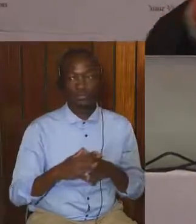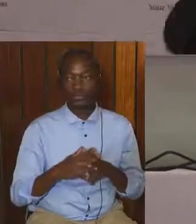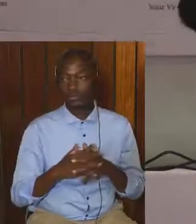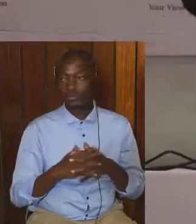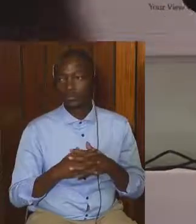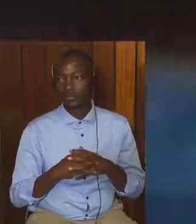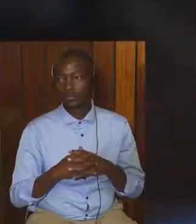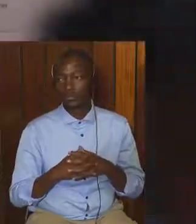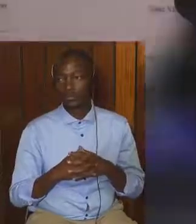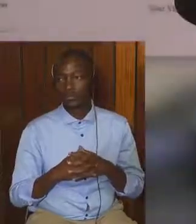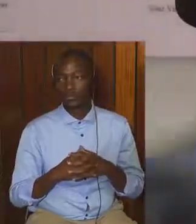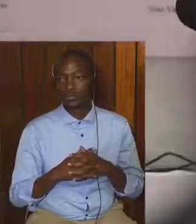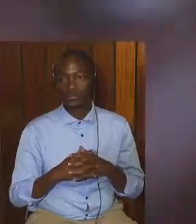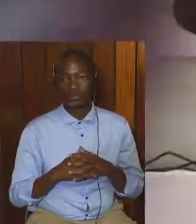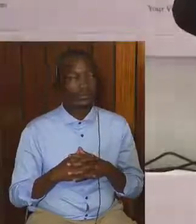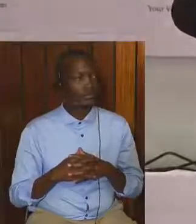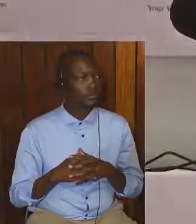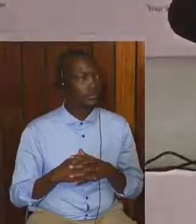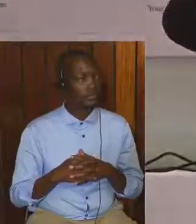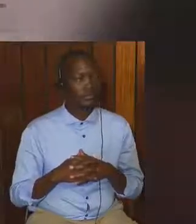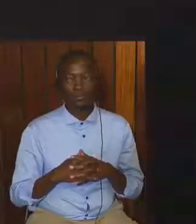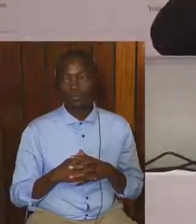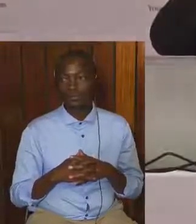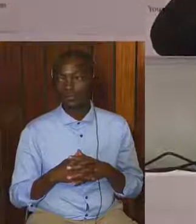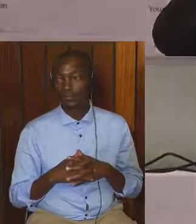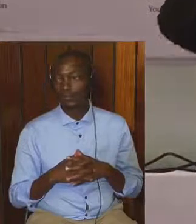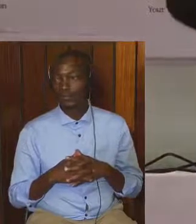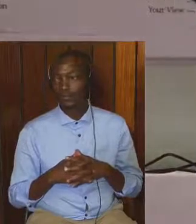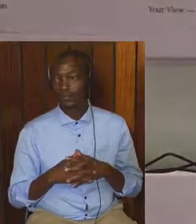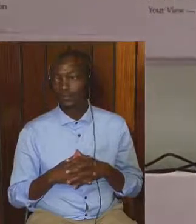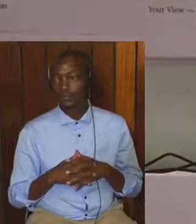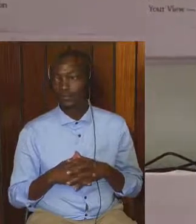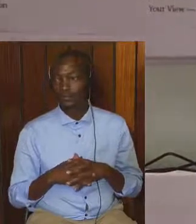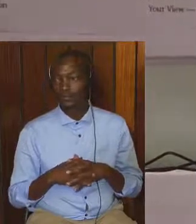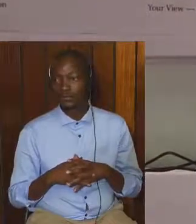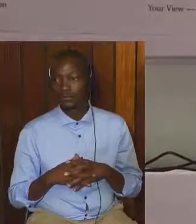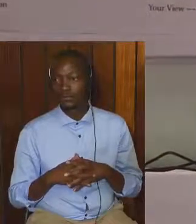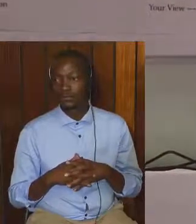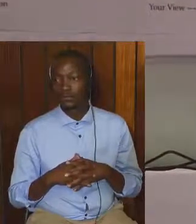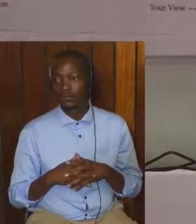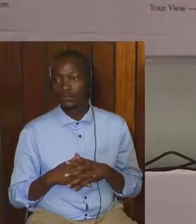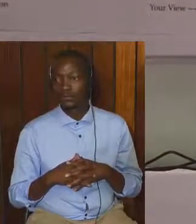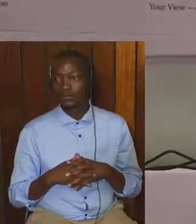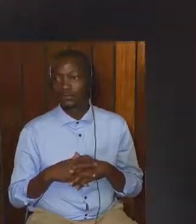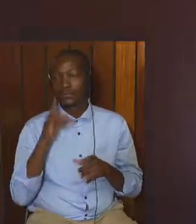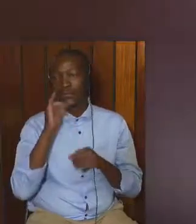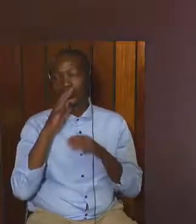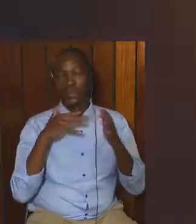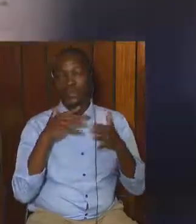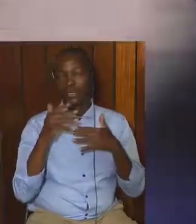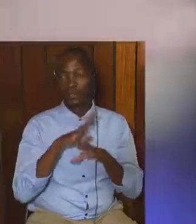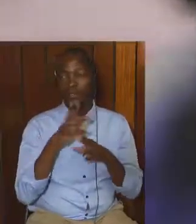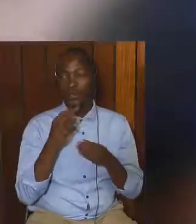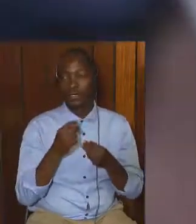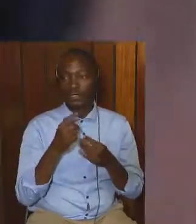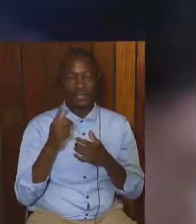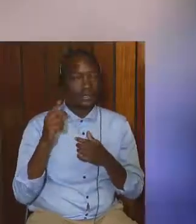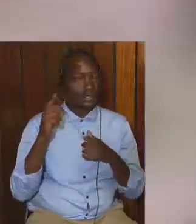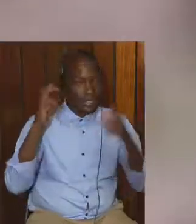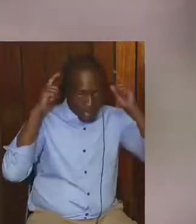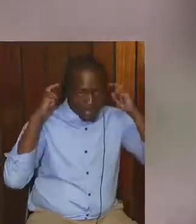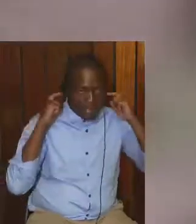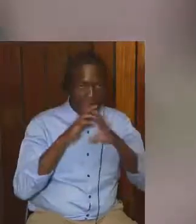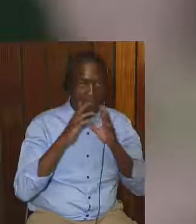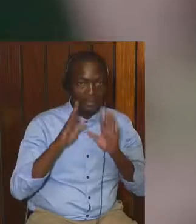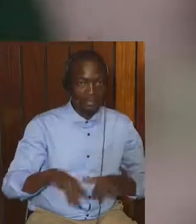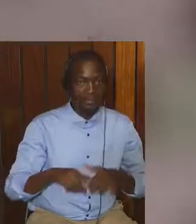on. Please, please move quietly. Hold on. Hold on, please. If anyone has got a receiver, can you please leave it at the